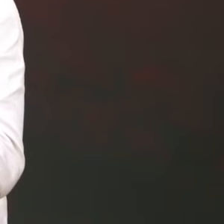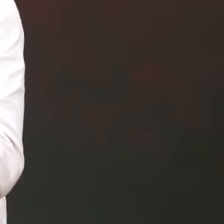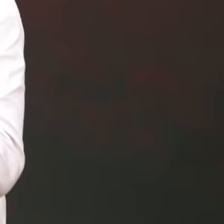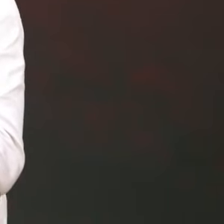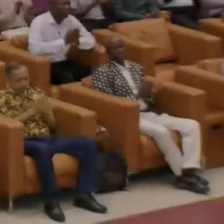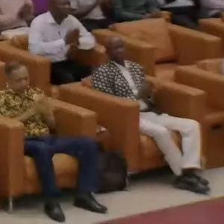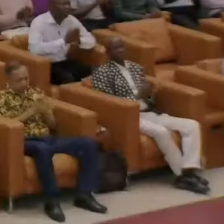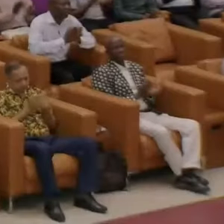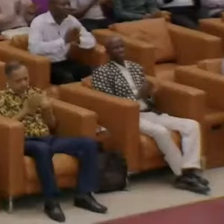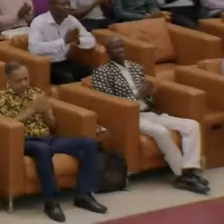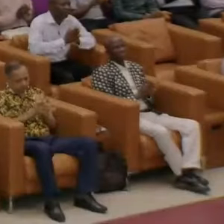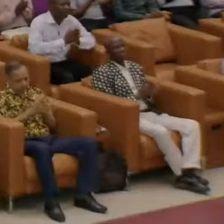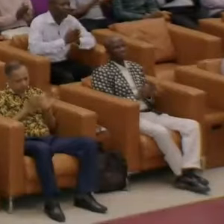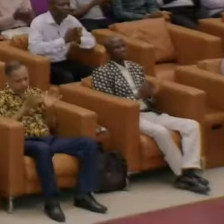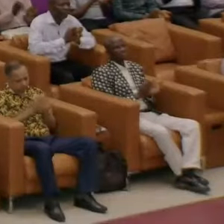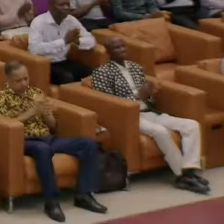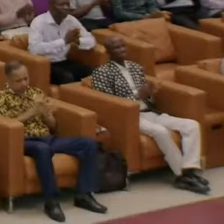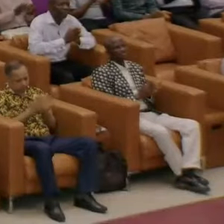Hallelujah.